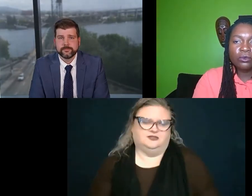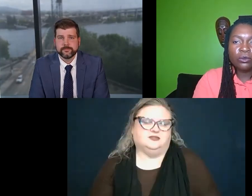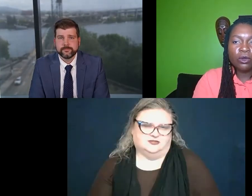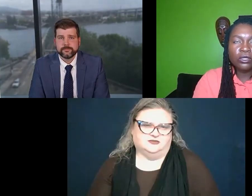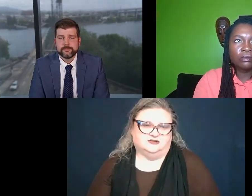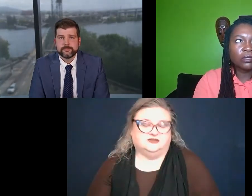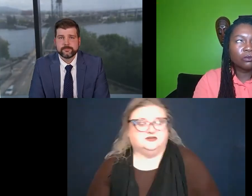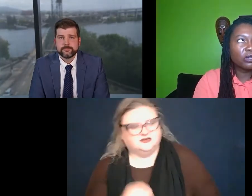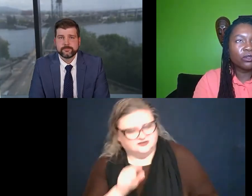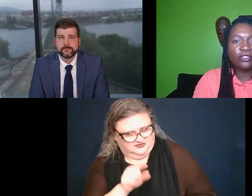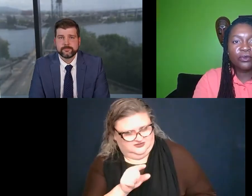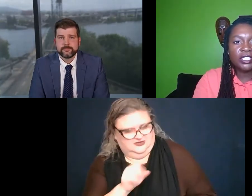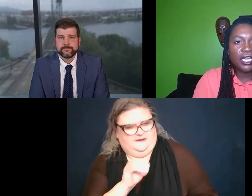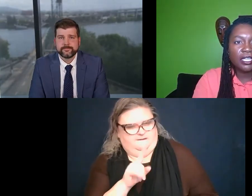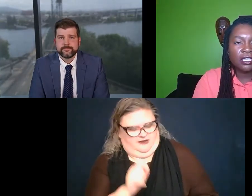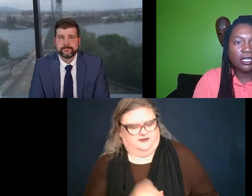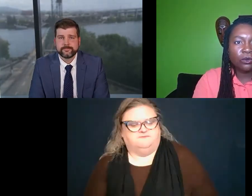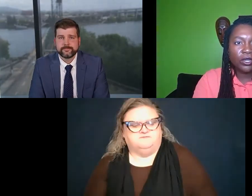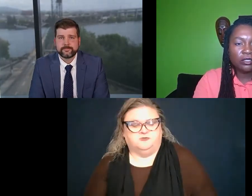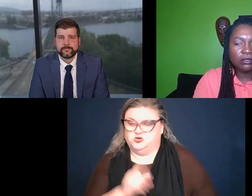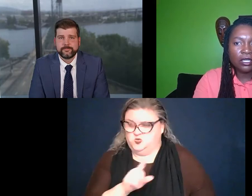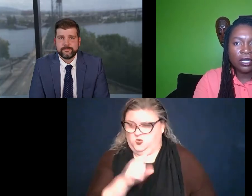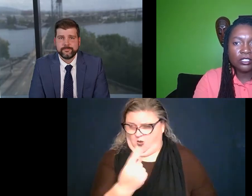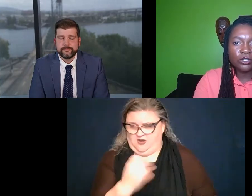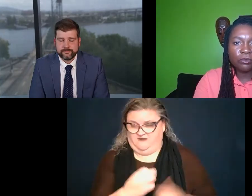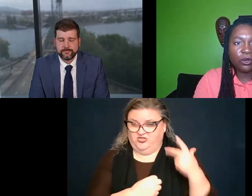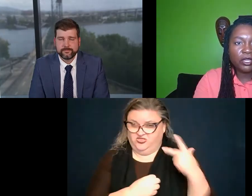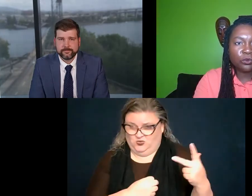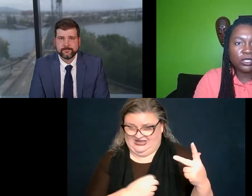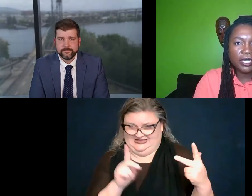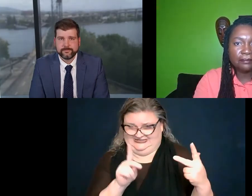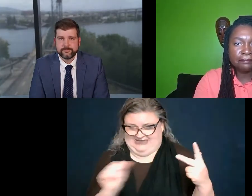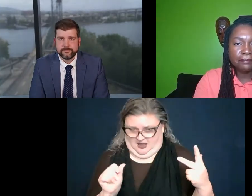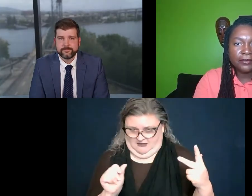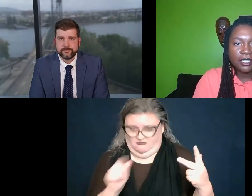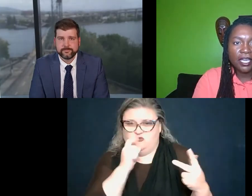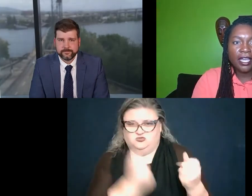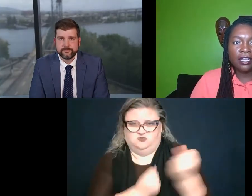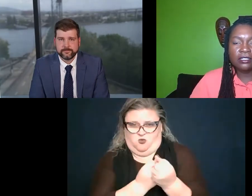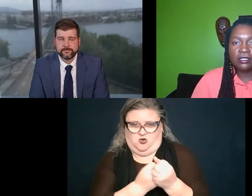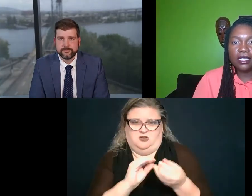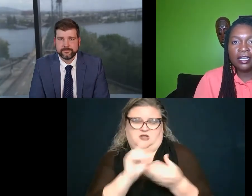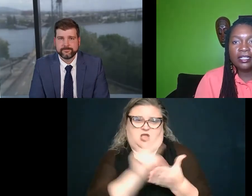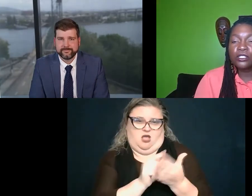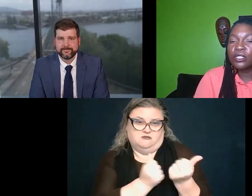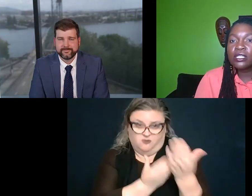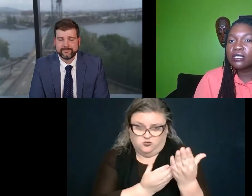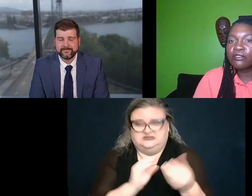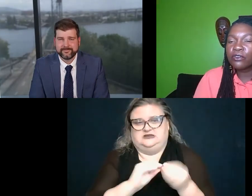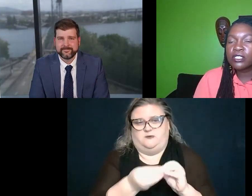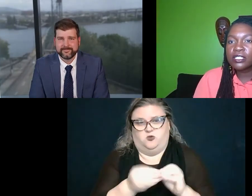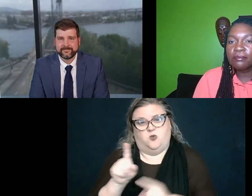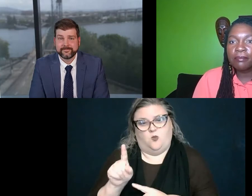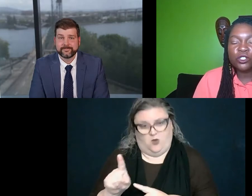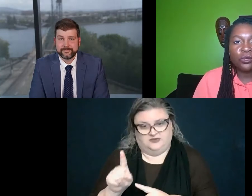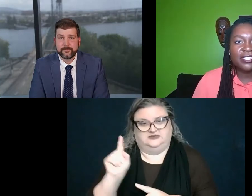Mike, you were only one of only three DAs in Oregon to support Measure 110. And so this